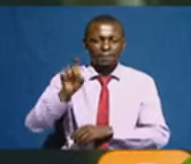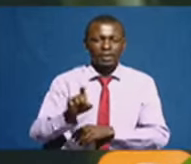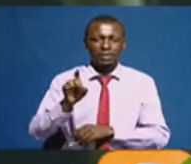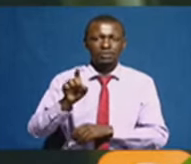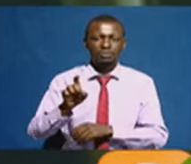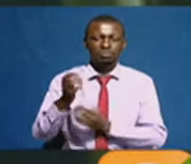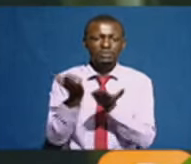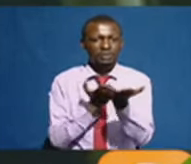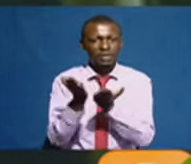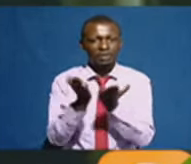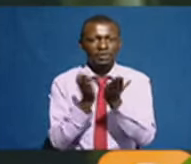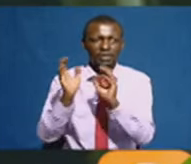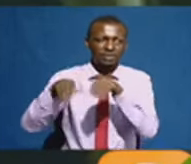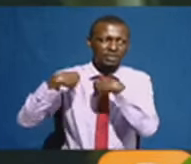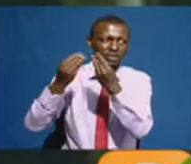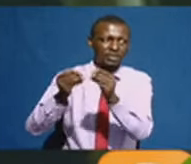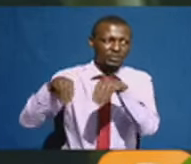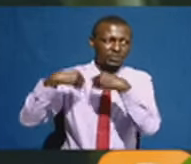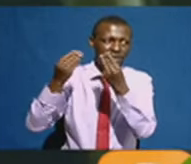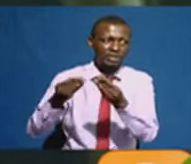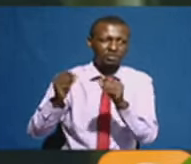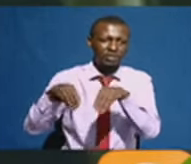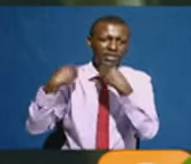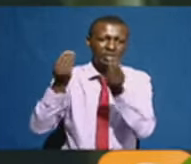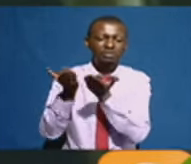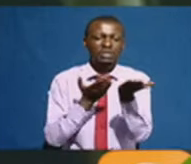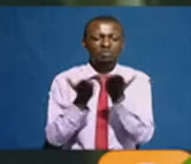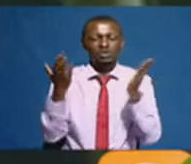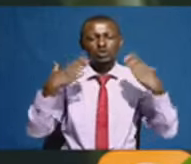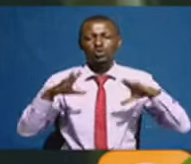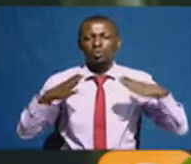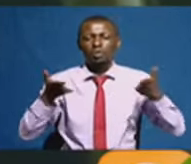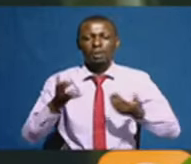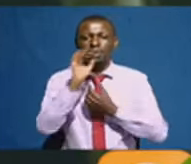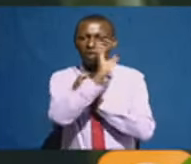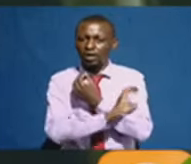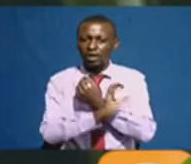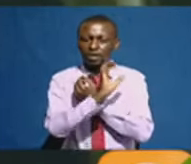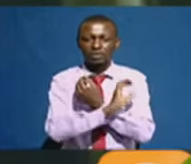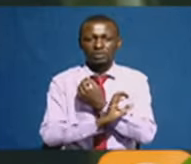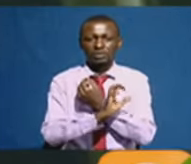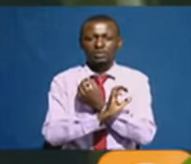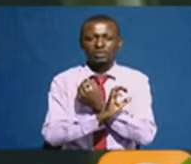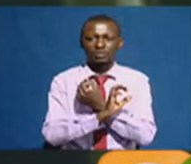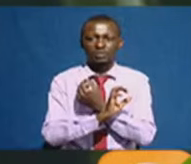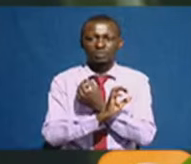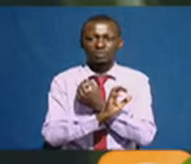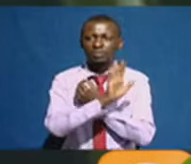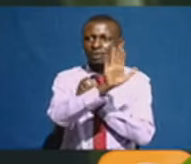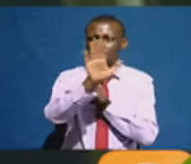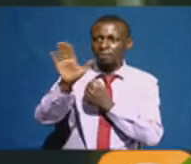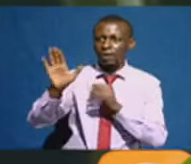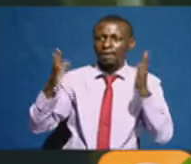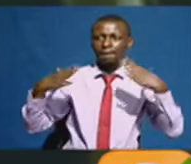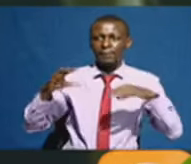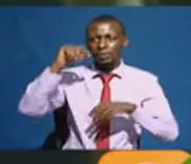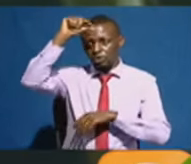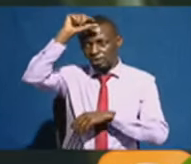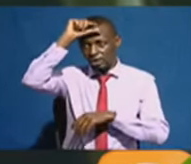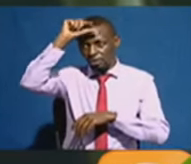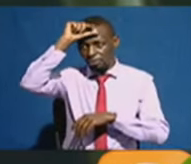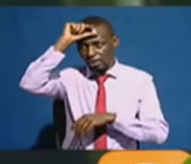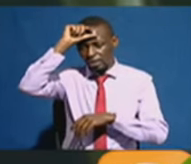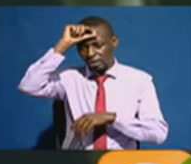providing services, and these services are going to human beings in this country whom are the people that the government really